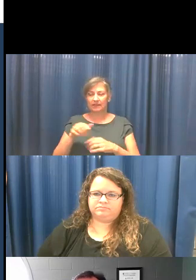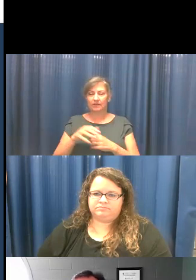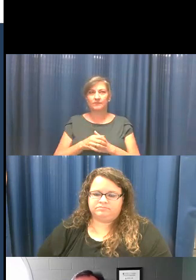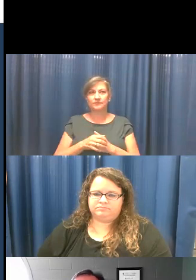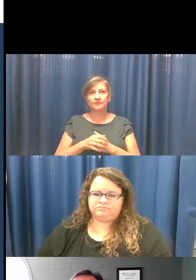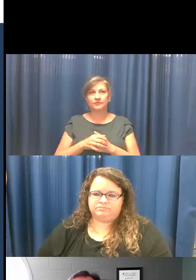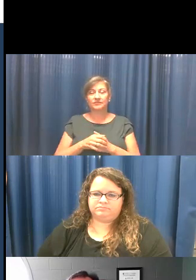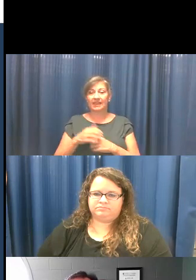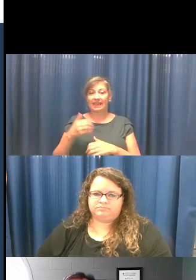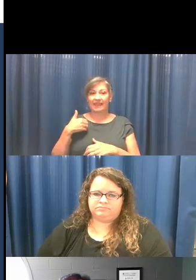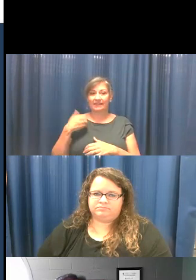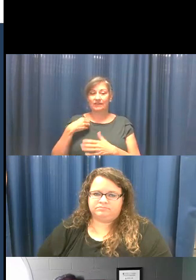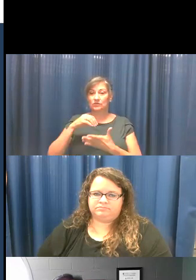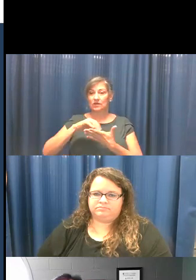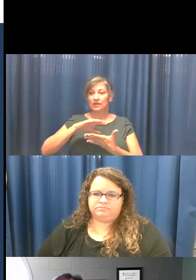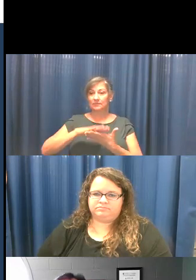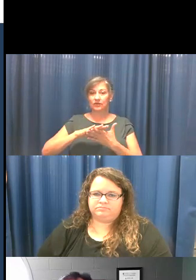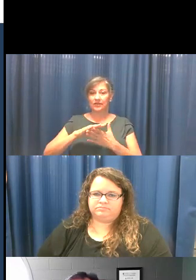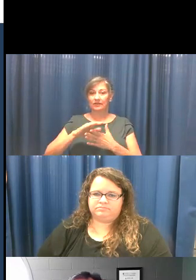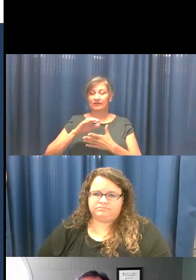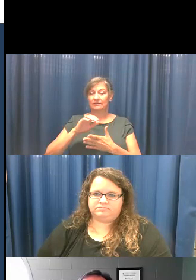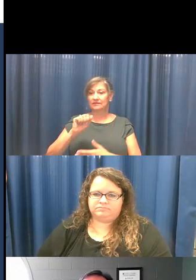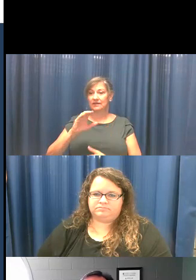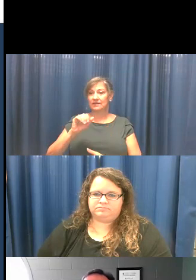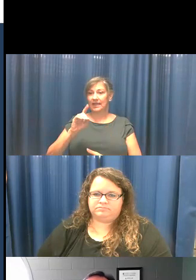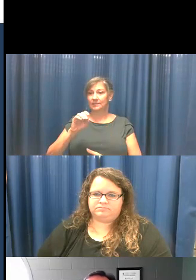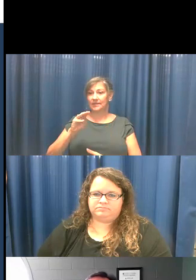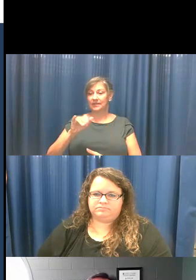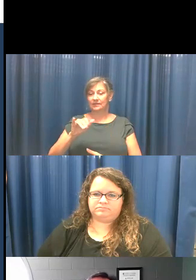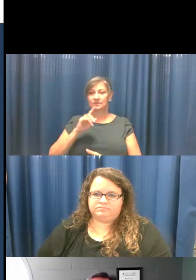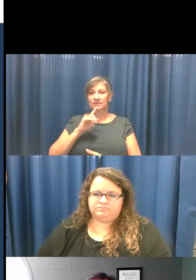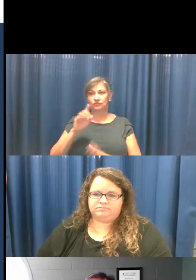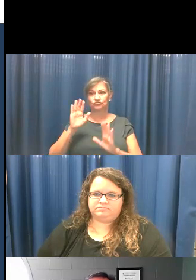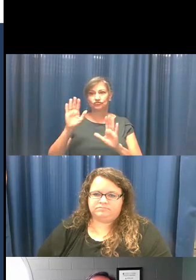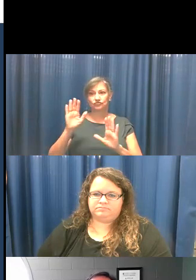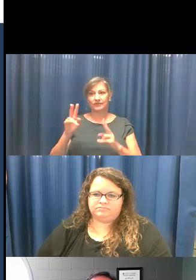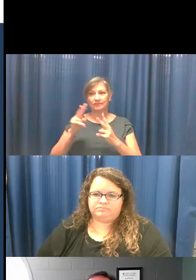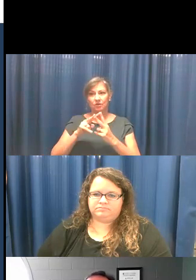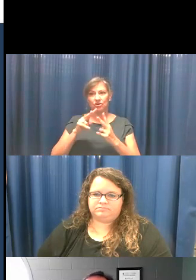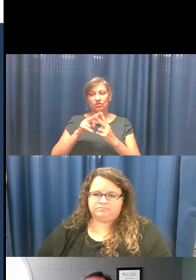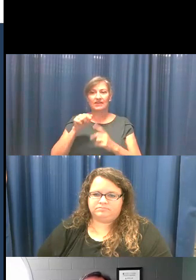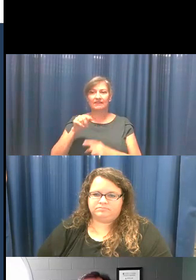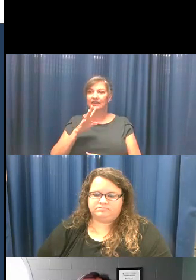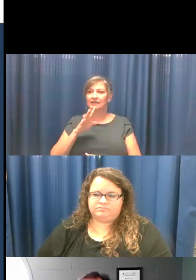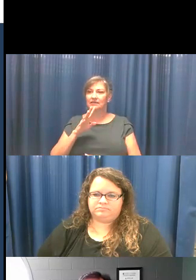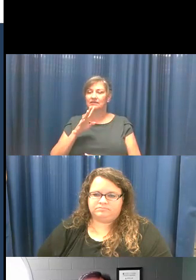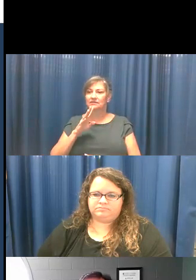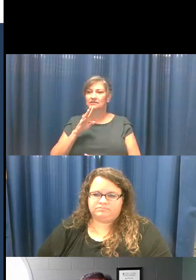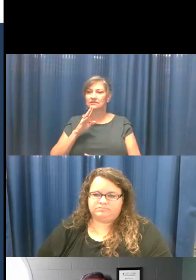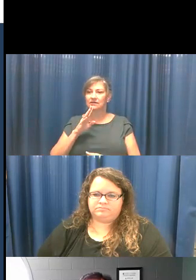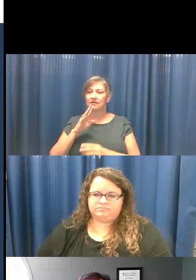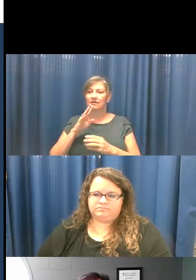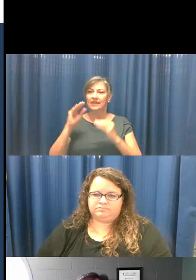say the Youth Documentary Academy has been just also a terrific partner. They taught programs at our downtown